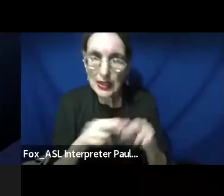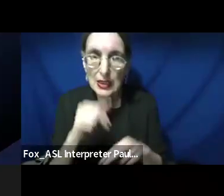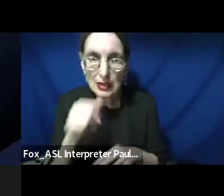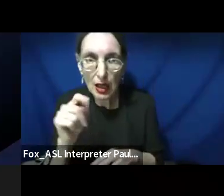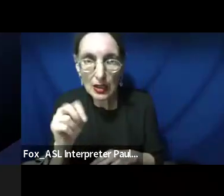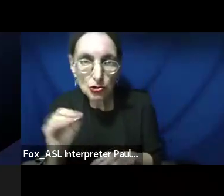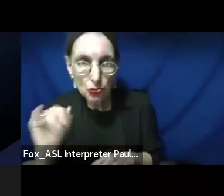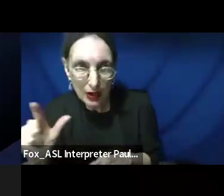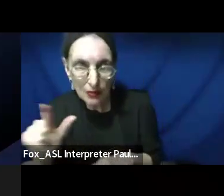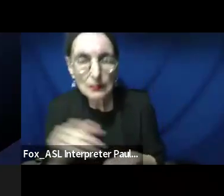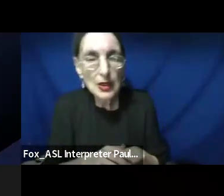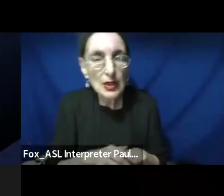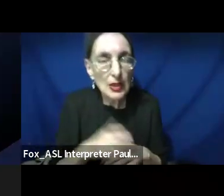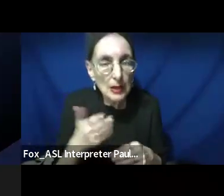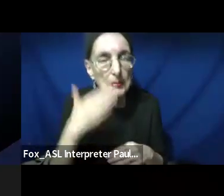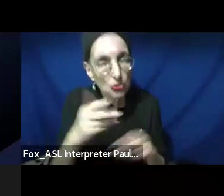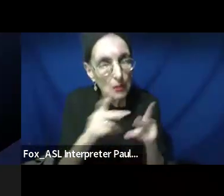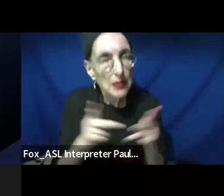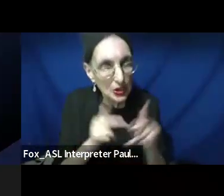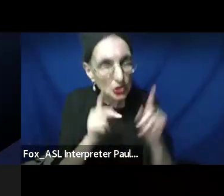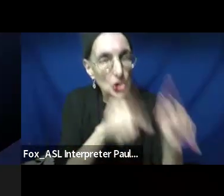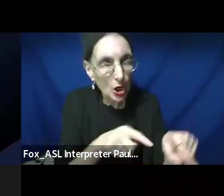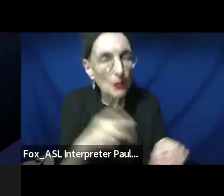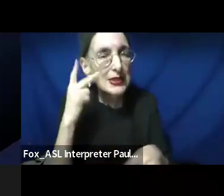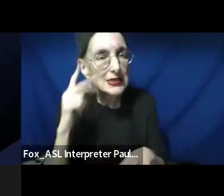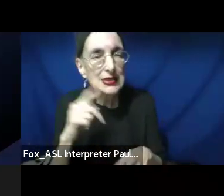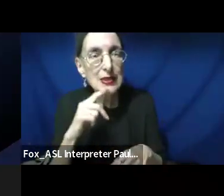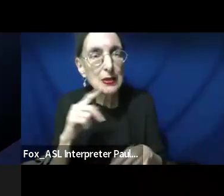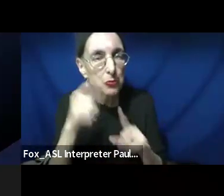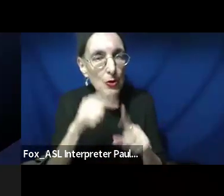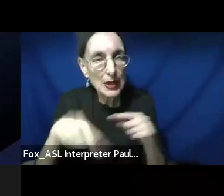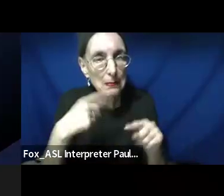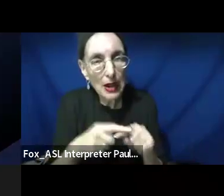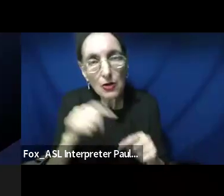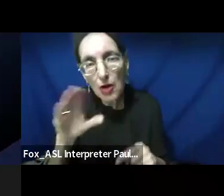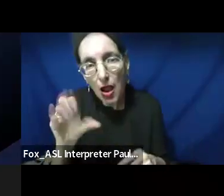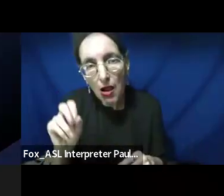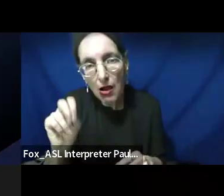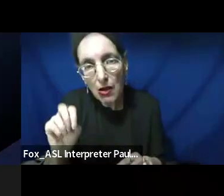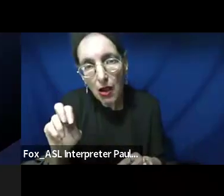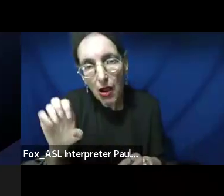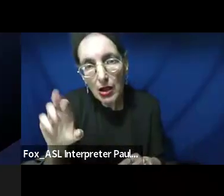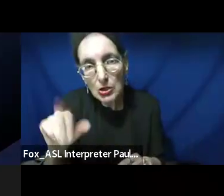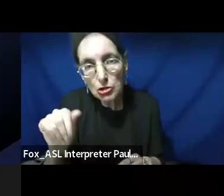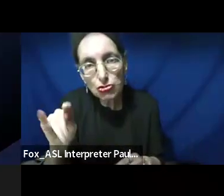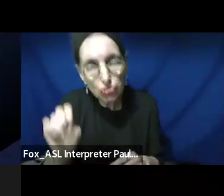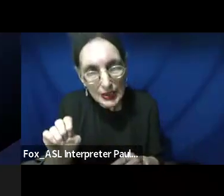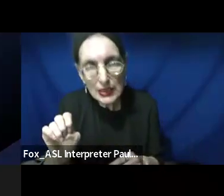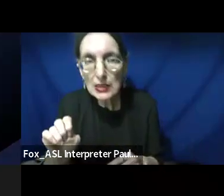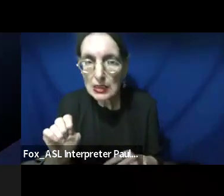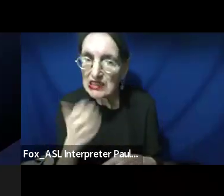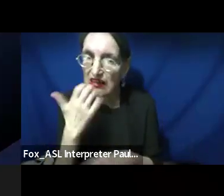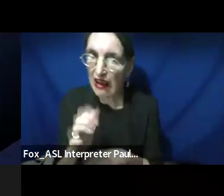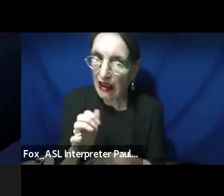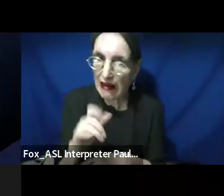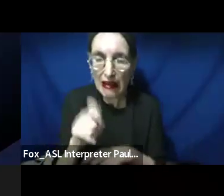go, and like I can see the point about concrete is hot. I have to walk to work and it's hot. So I can see that side of it. We don't